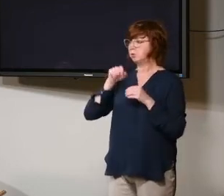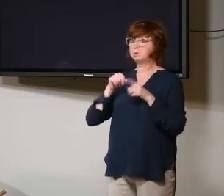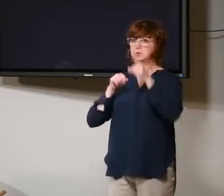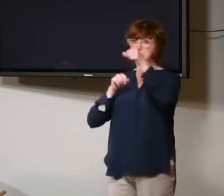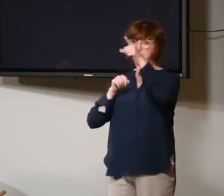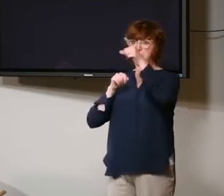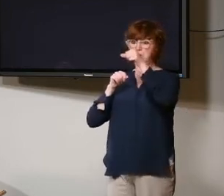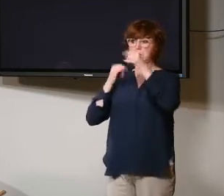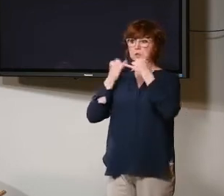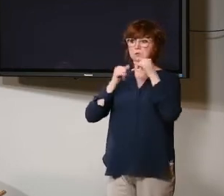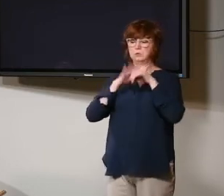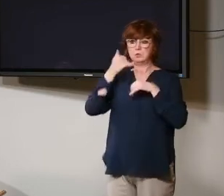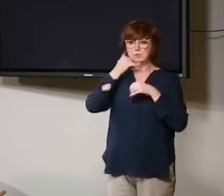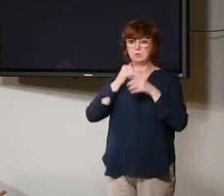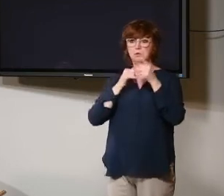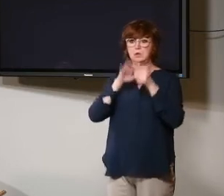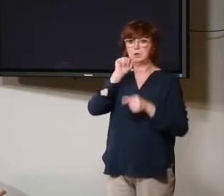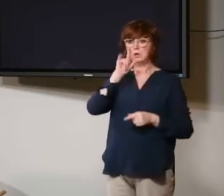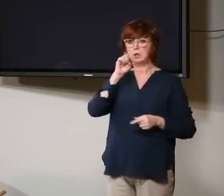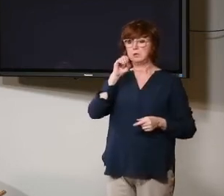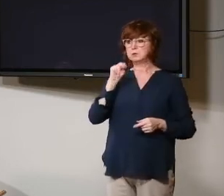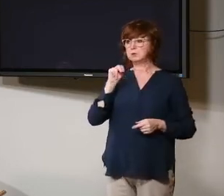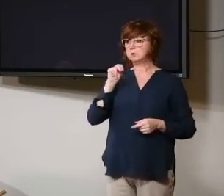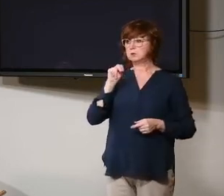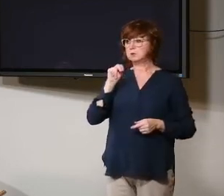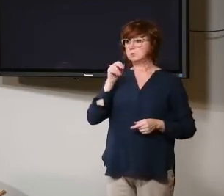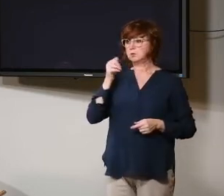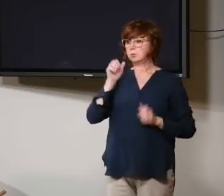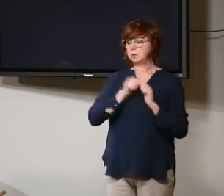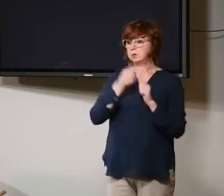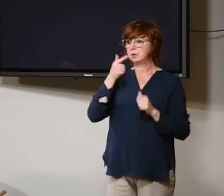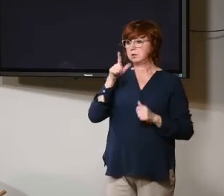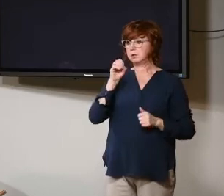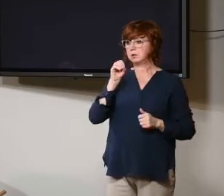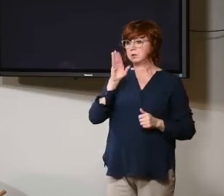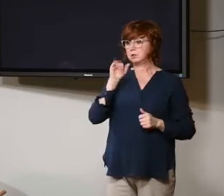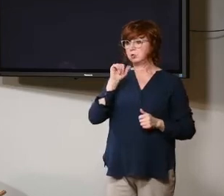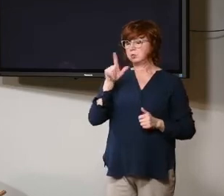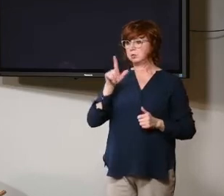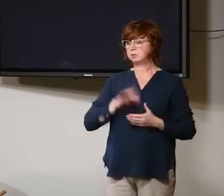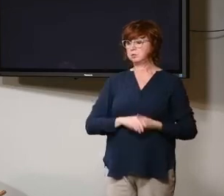operator. We have Allison Bamford with Global.